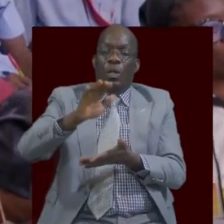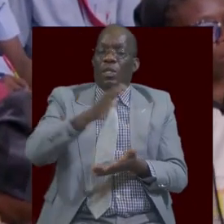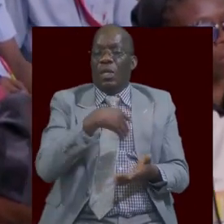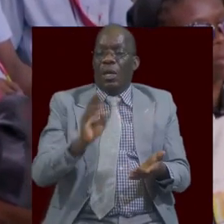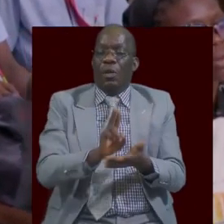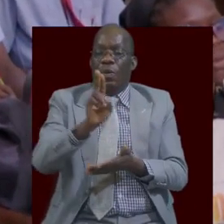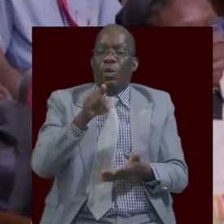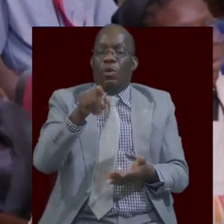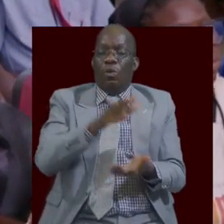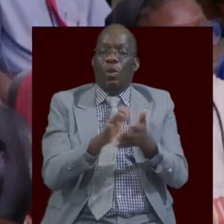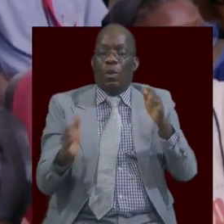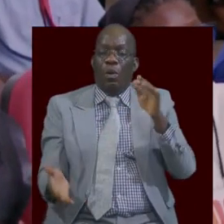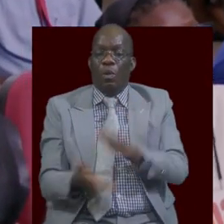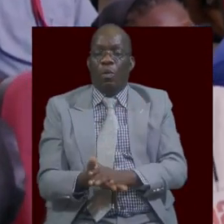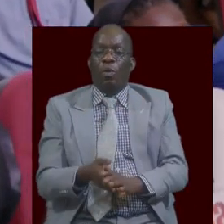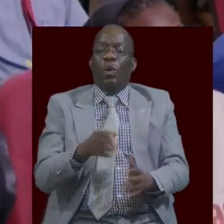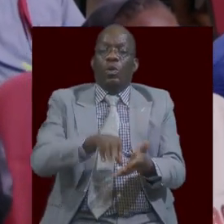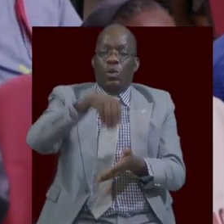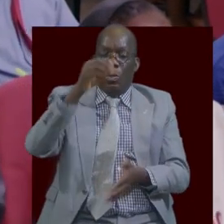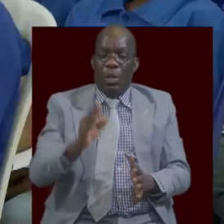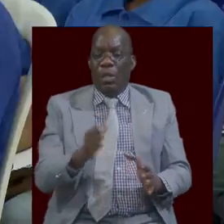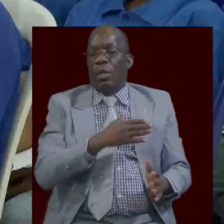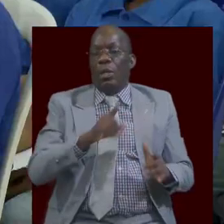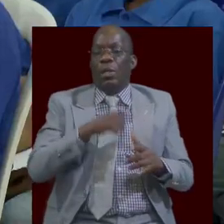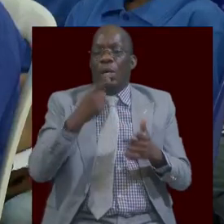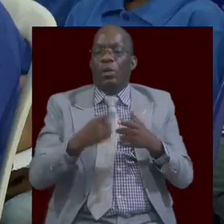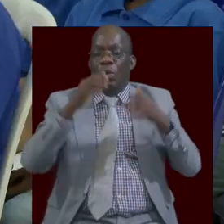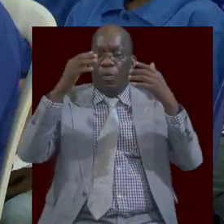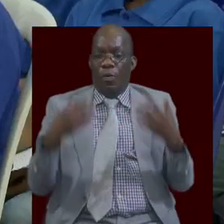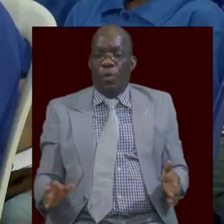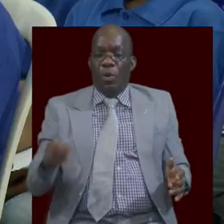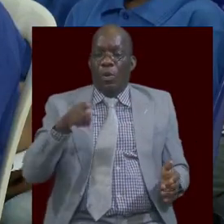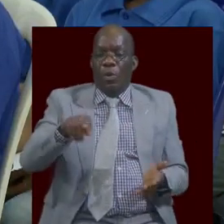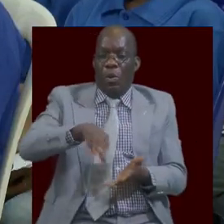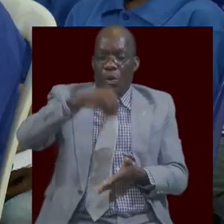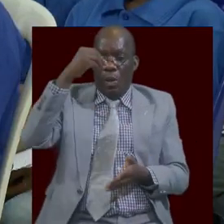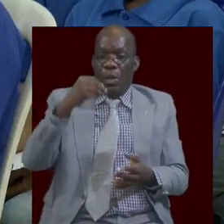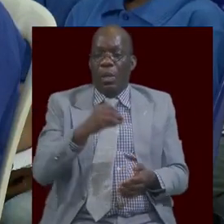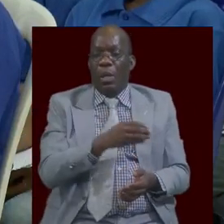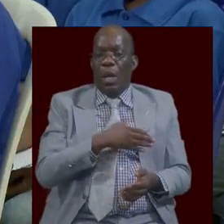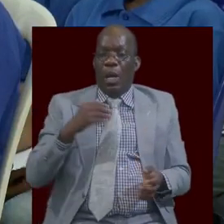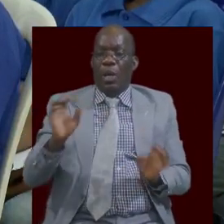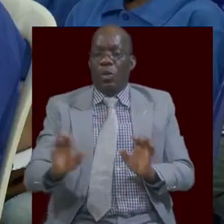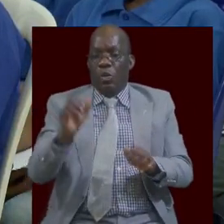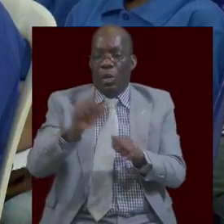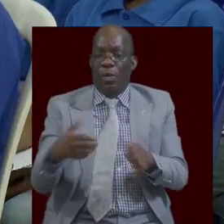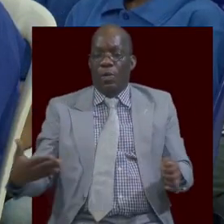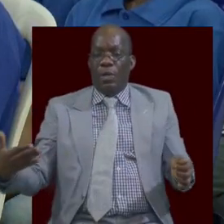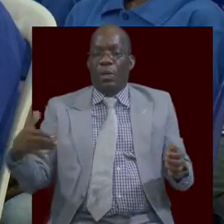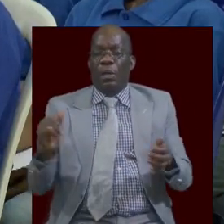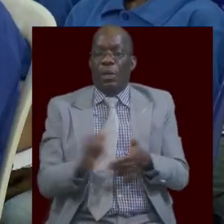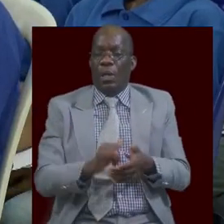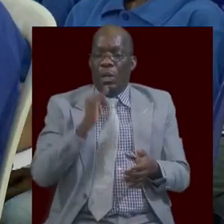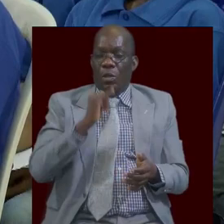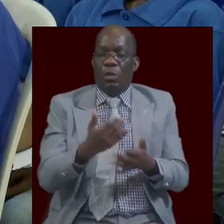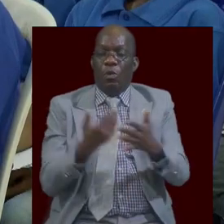become graduates, and we learn and we explore everything that had been done before us. Why would